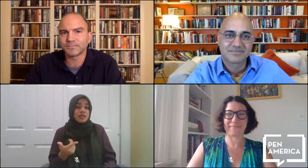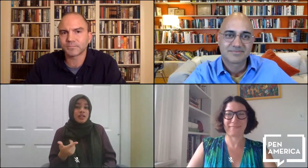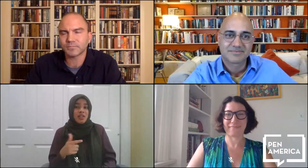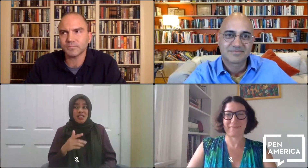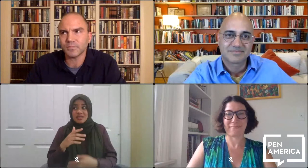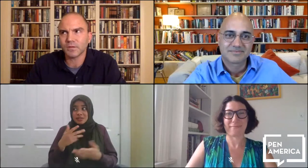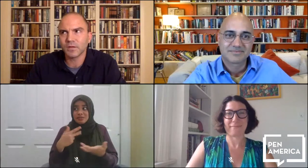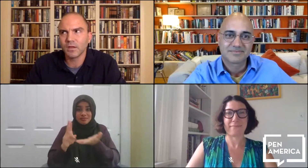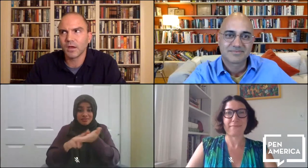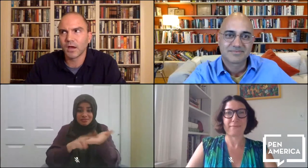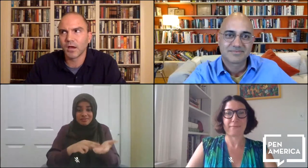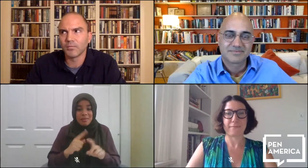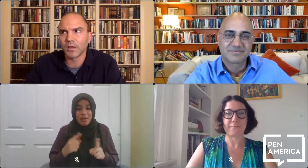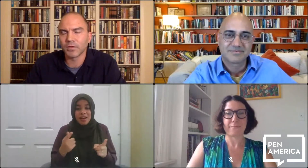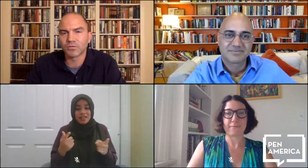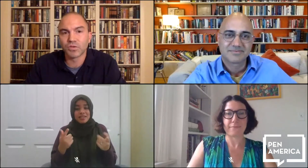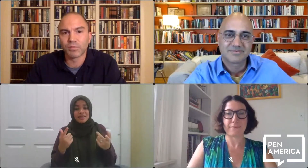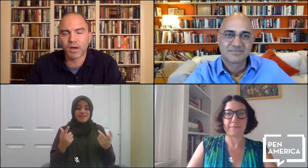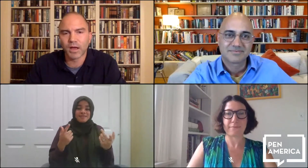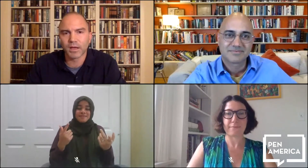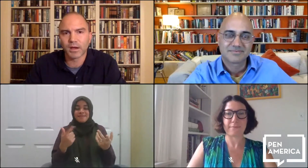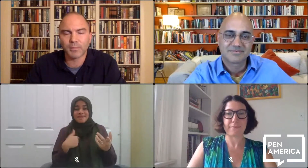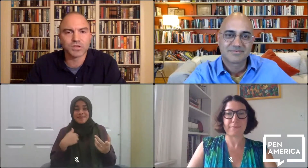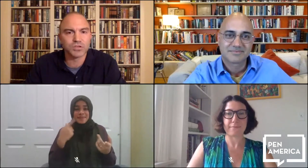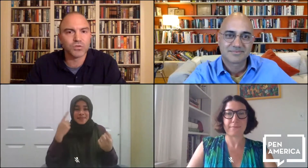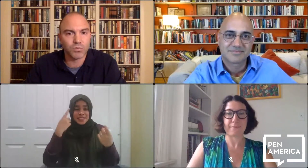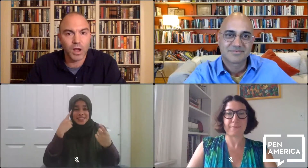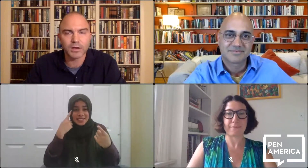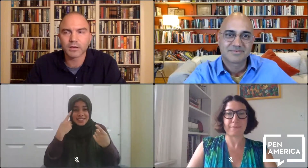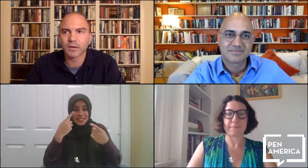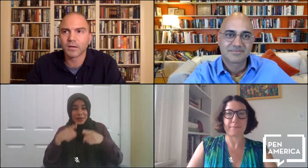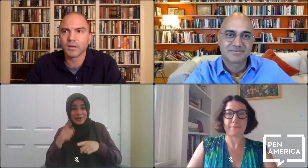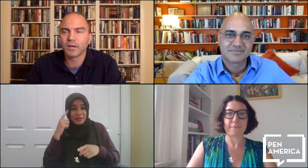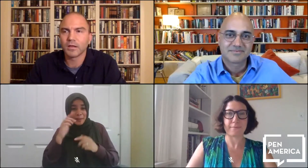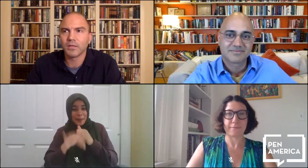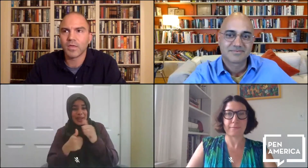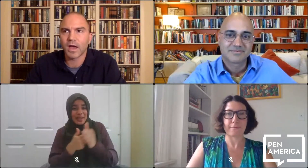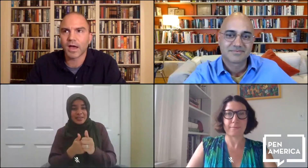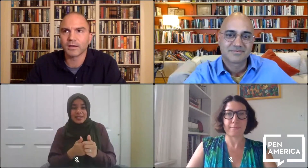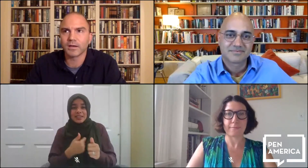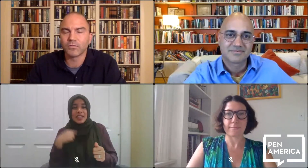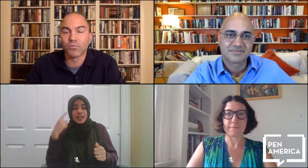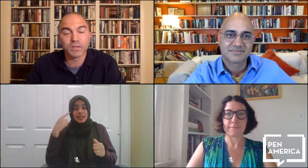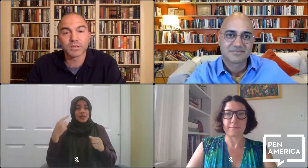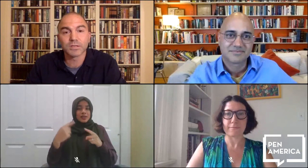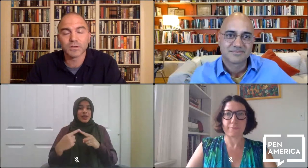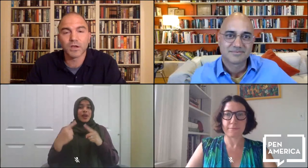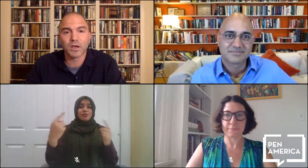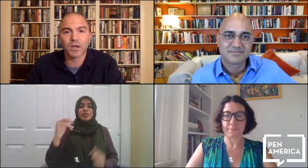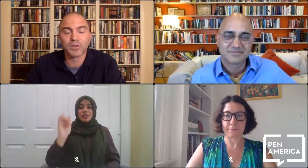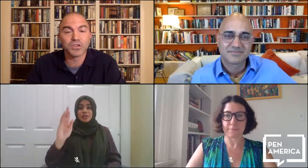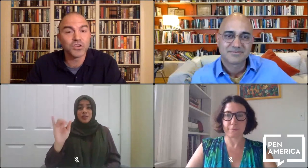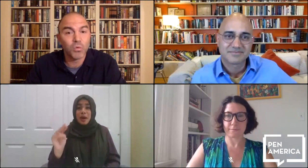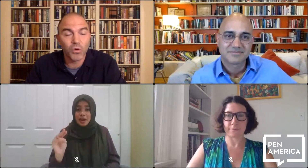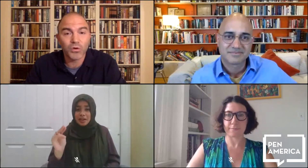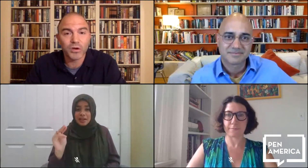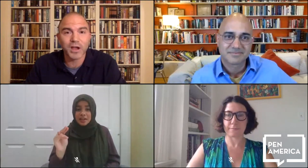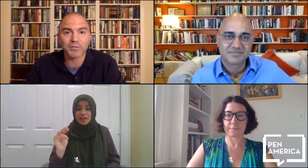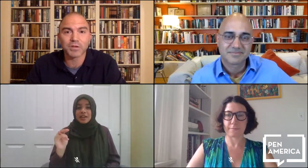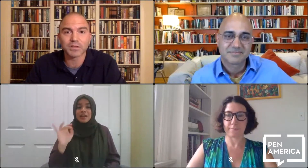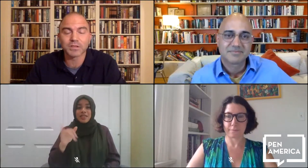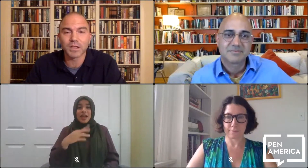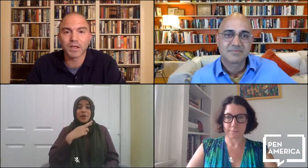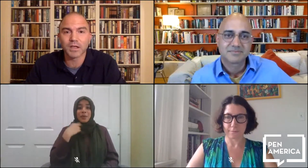it, I think, was driven by an opposition to Iran that risks additional war